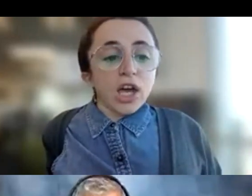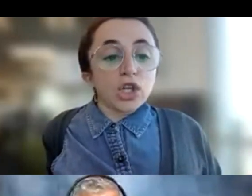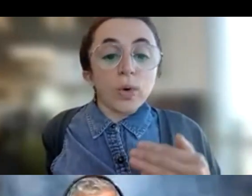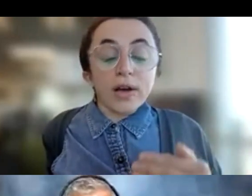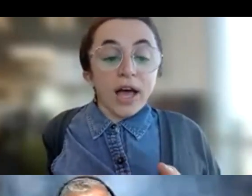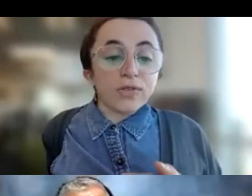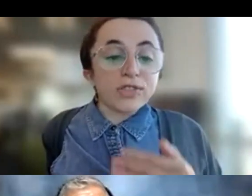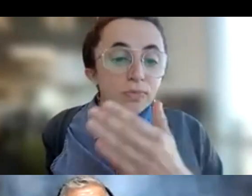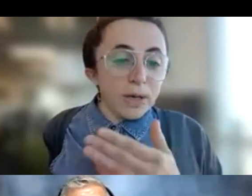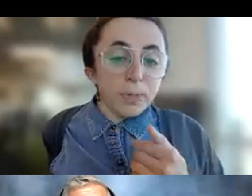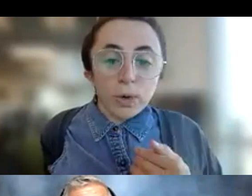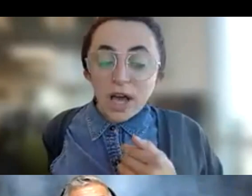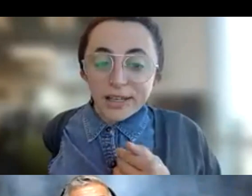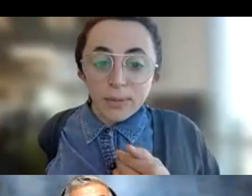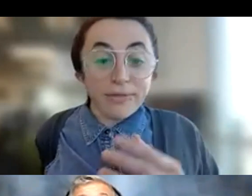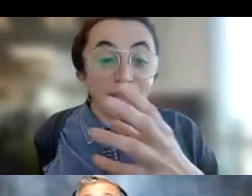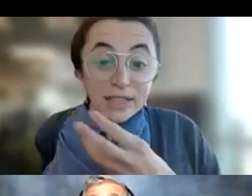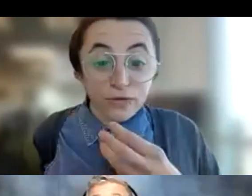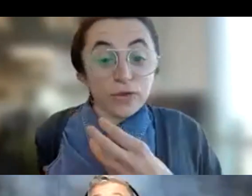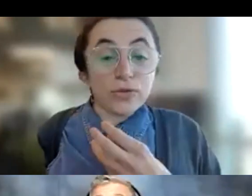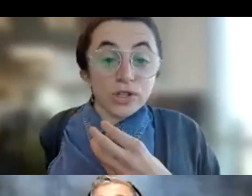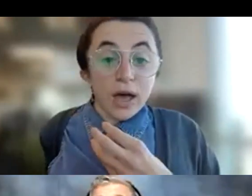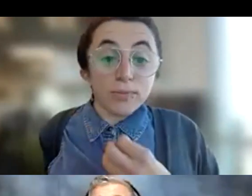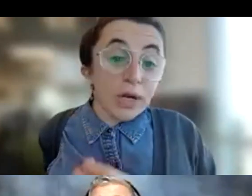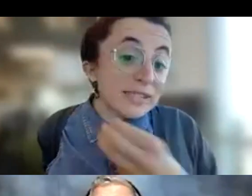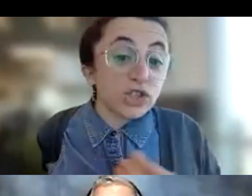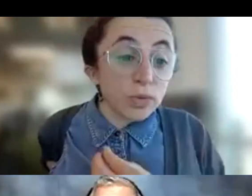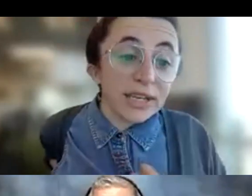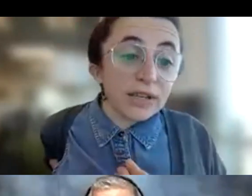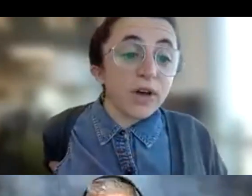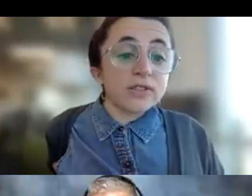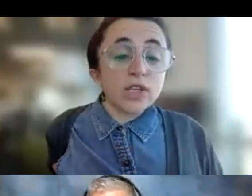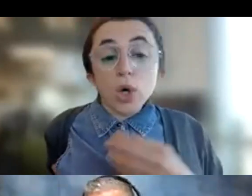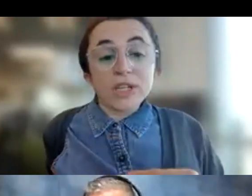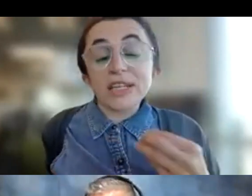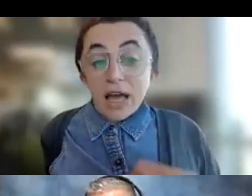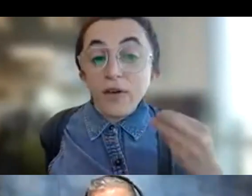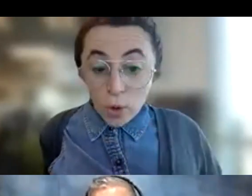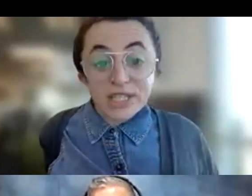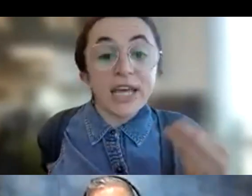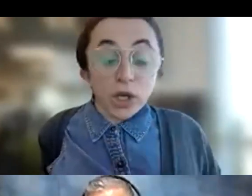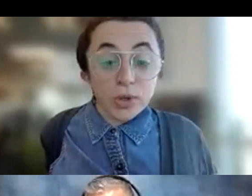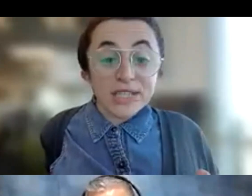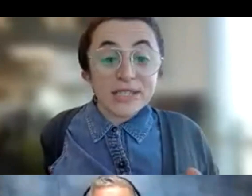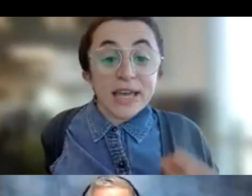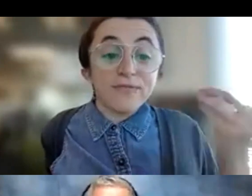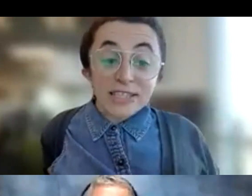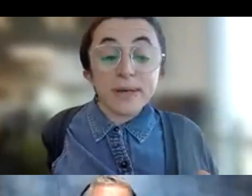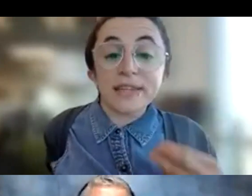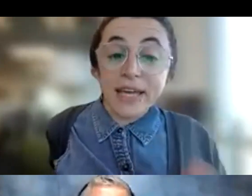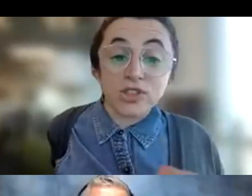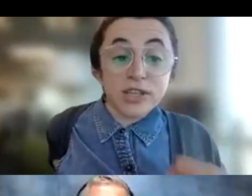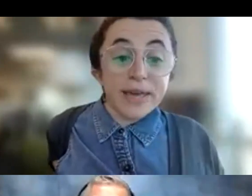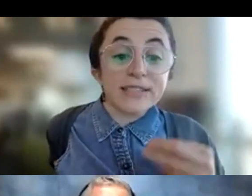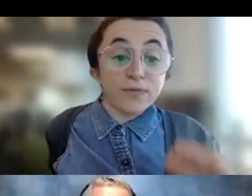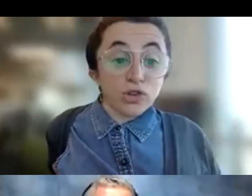slide, people were talking about the need for those transition-related funds. We needed, of course, an increased investment